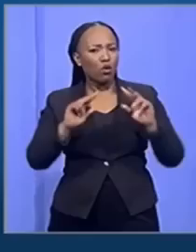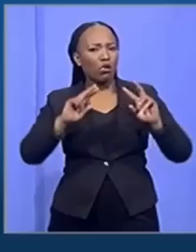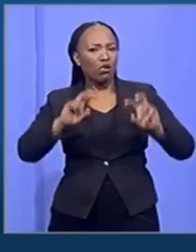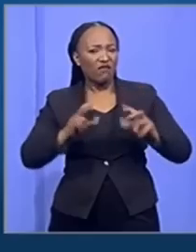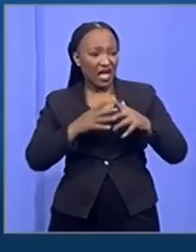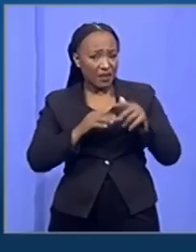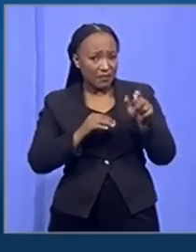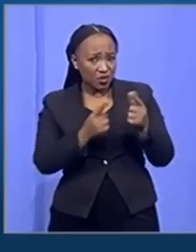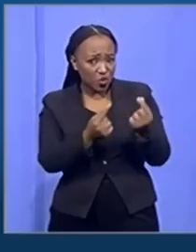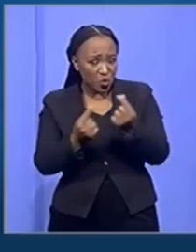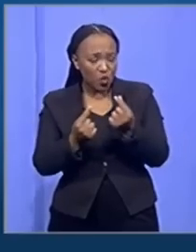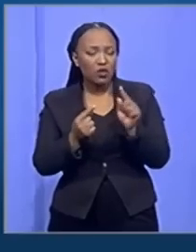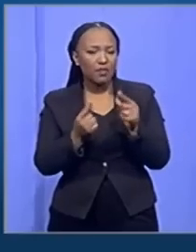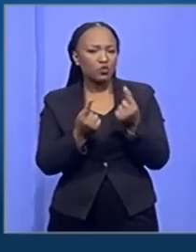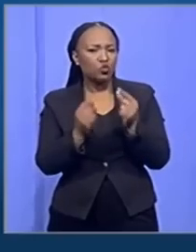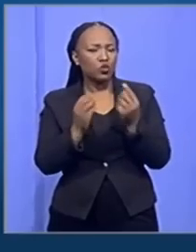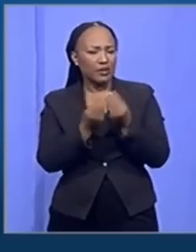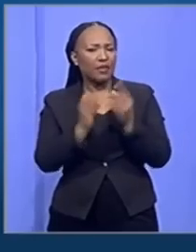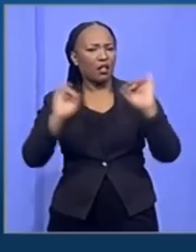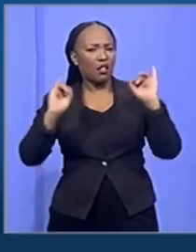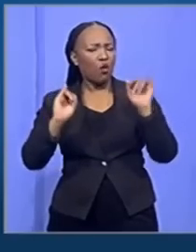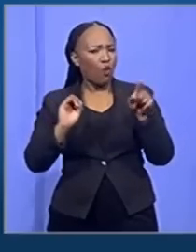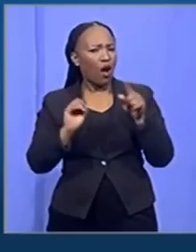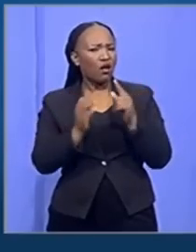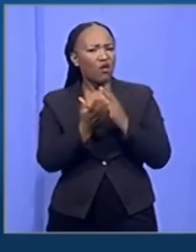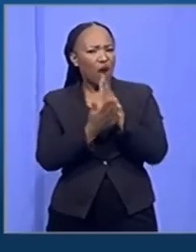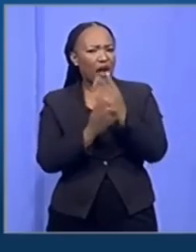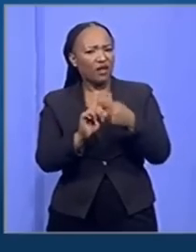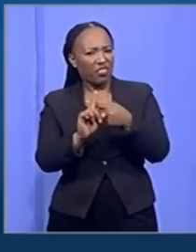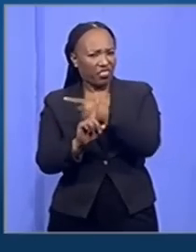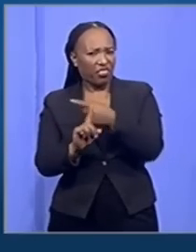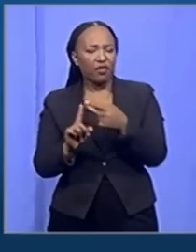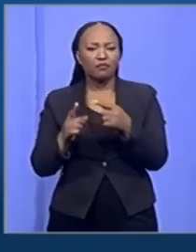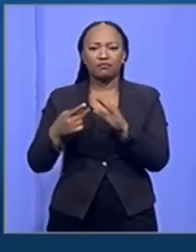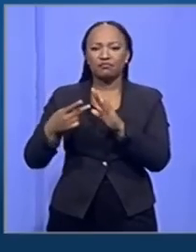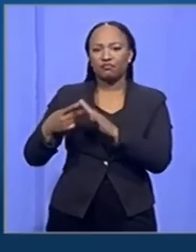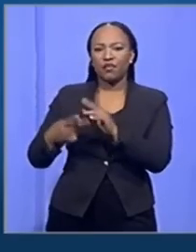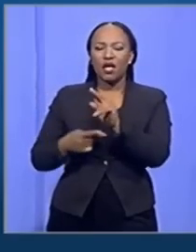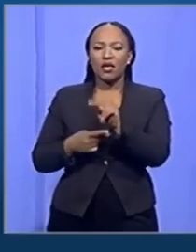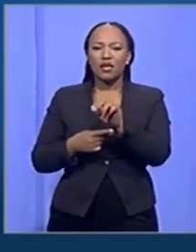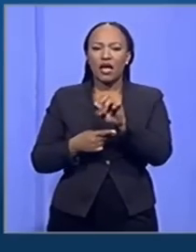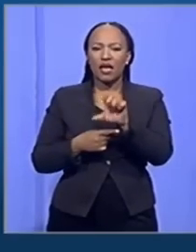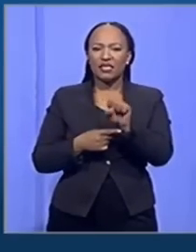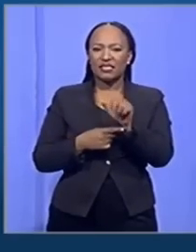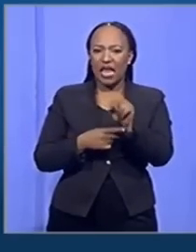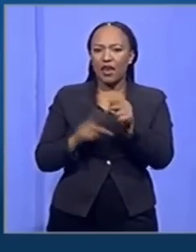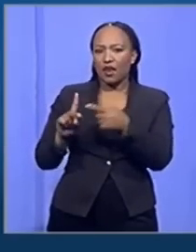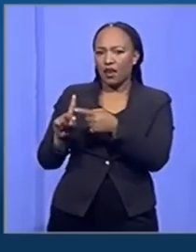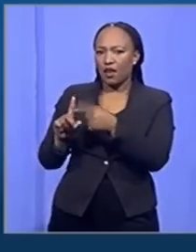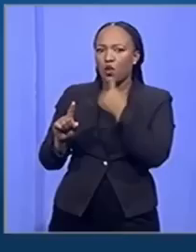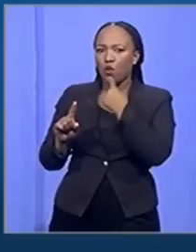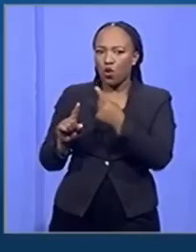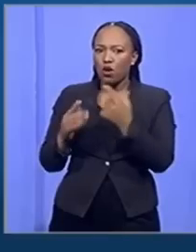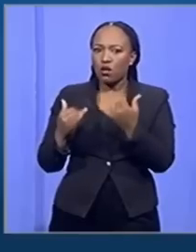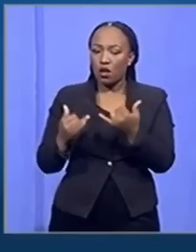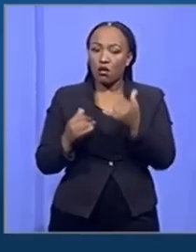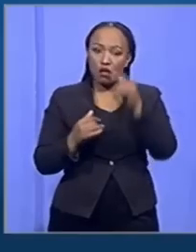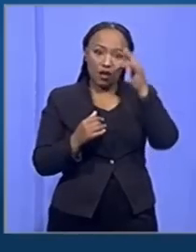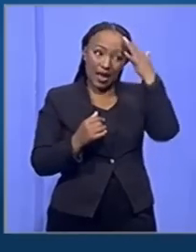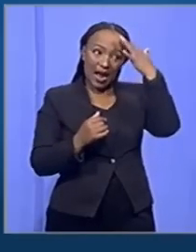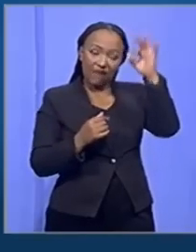tša mohuta wo ka ge e le kgatako ya ditokelo. Nelson Mangena yena gore tharollo ya go ya go ile ke gore mmušo